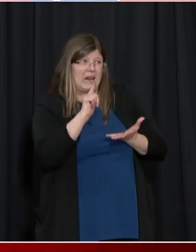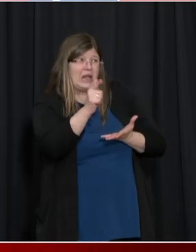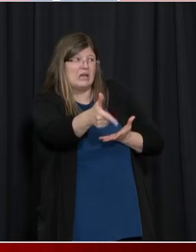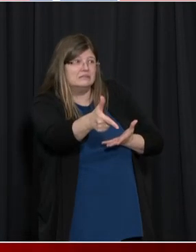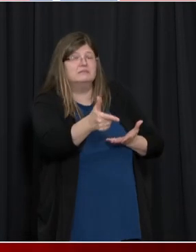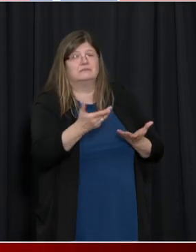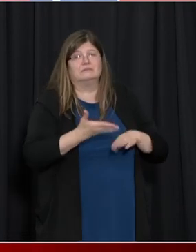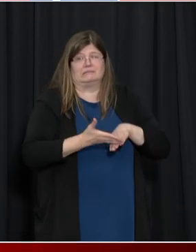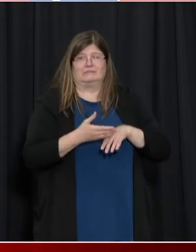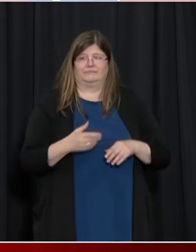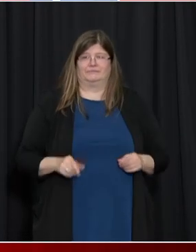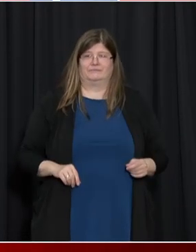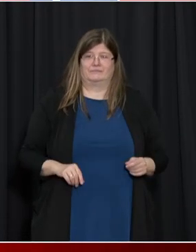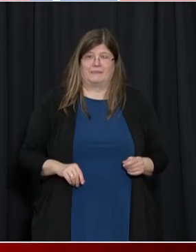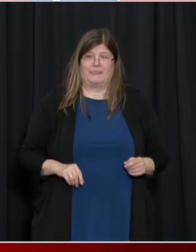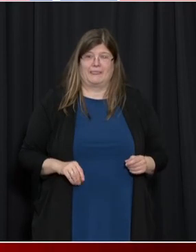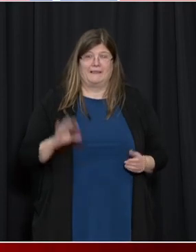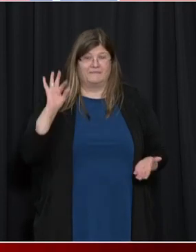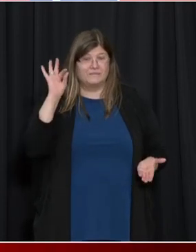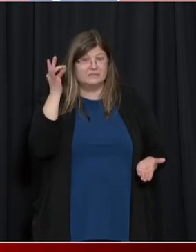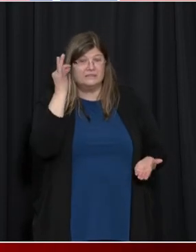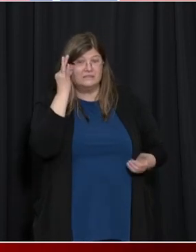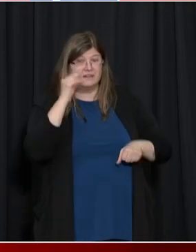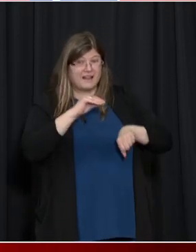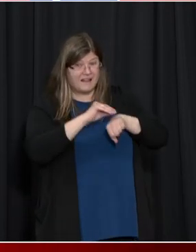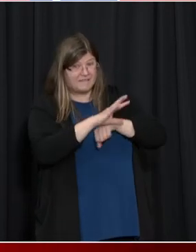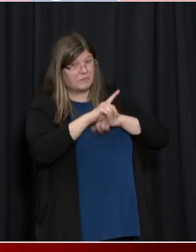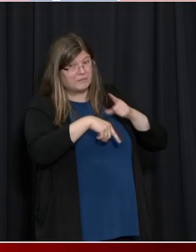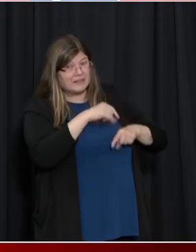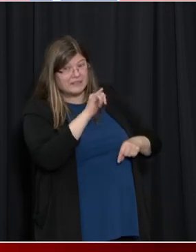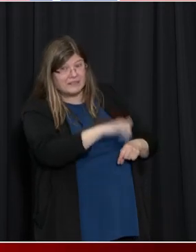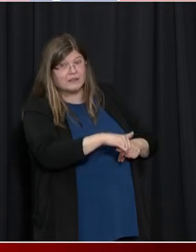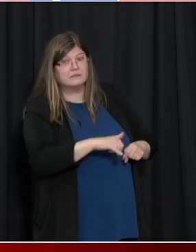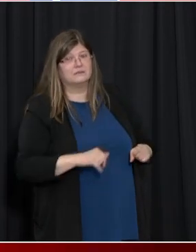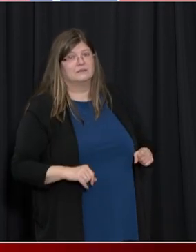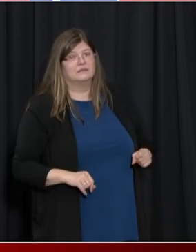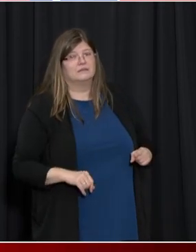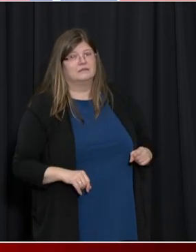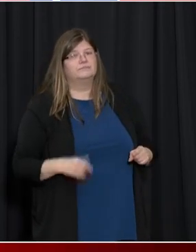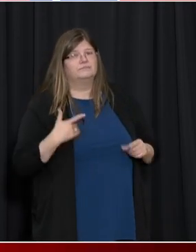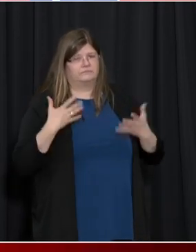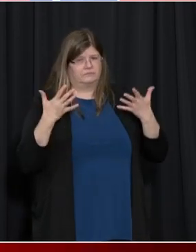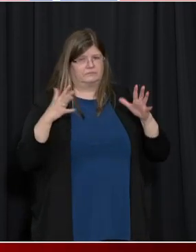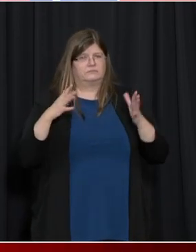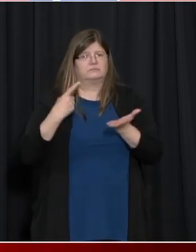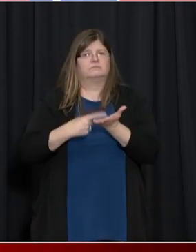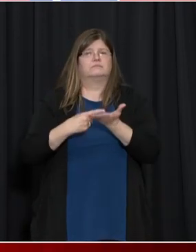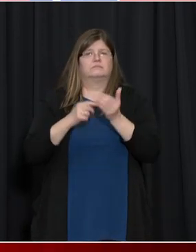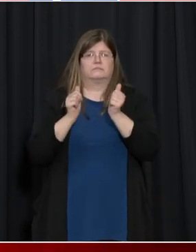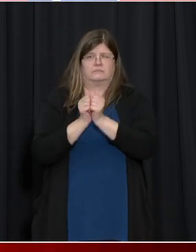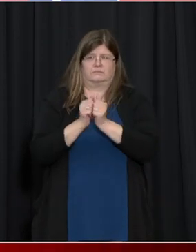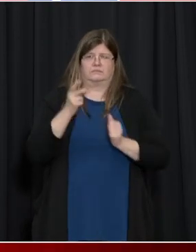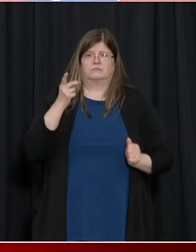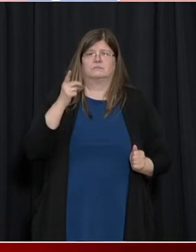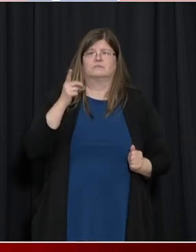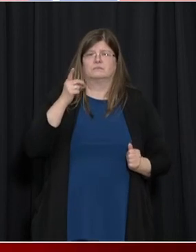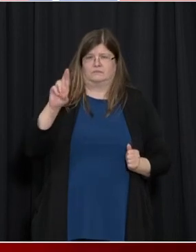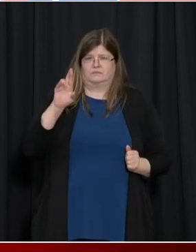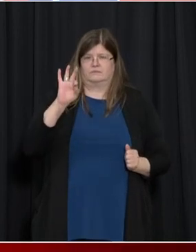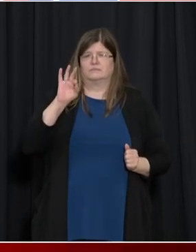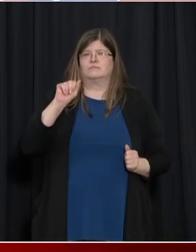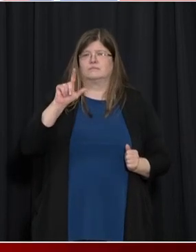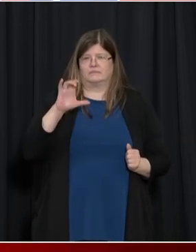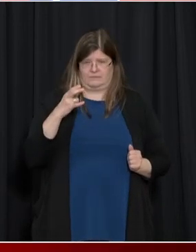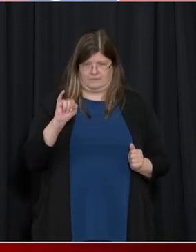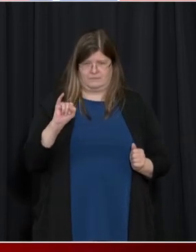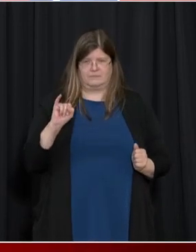we talked to him about pools, yes. What was his guidance? I think that he didn't differ